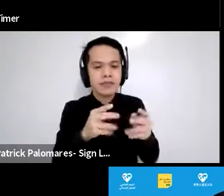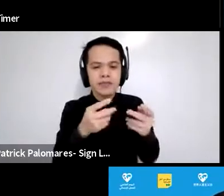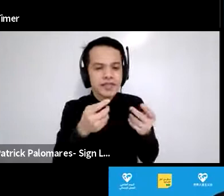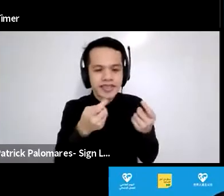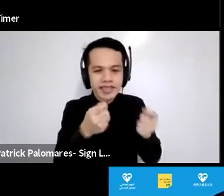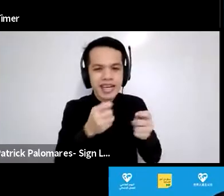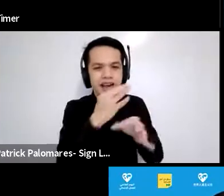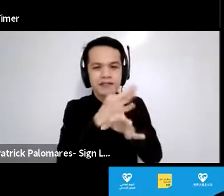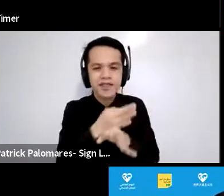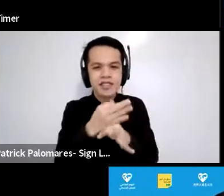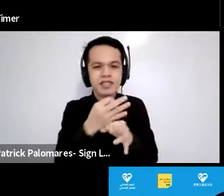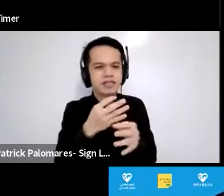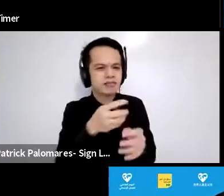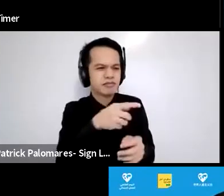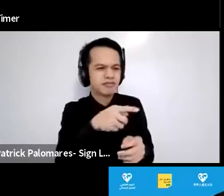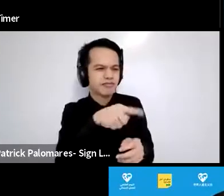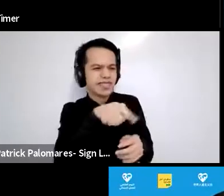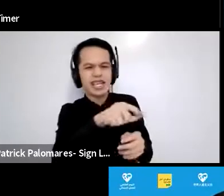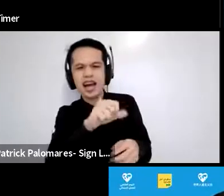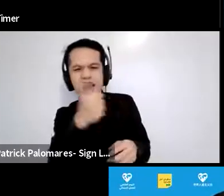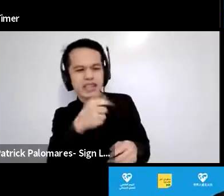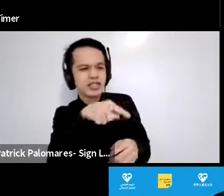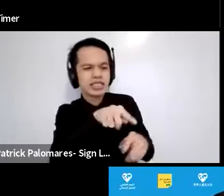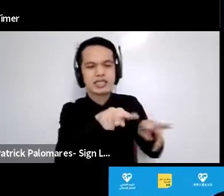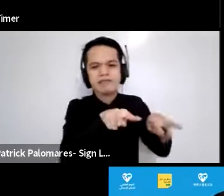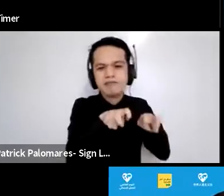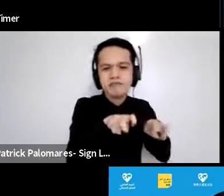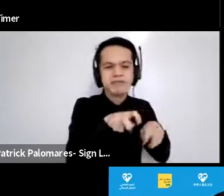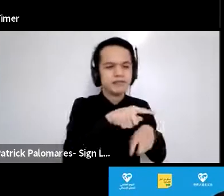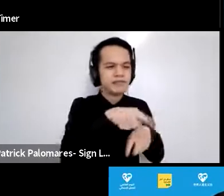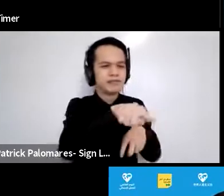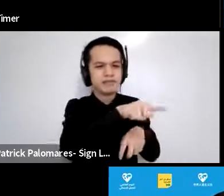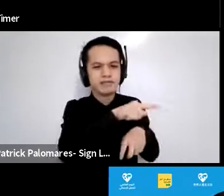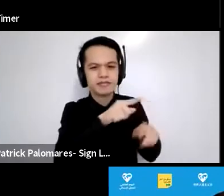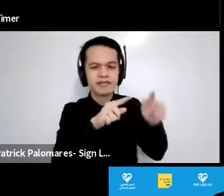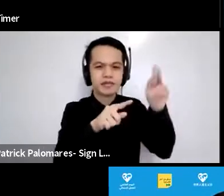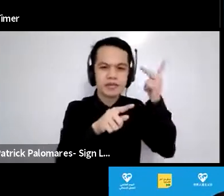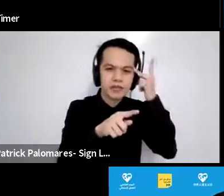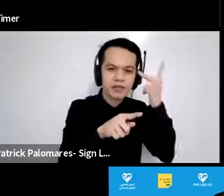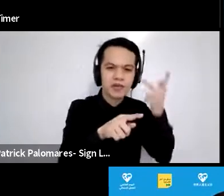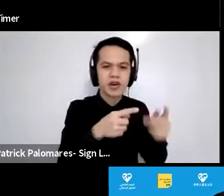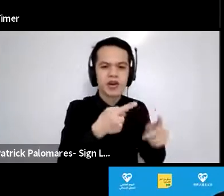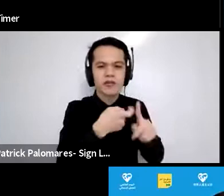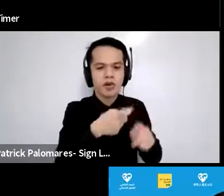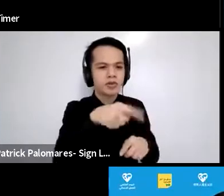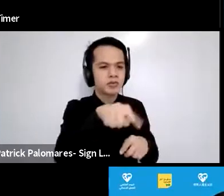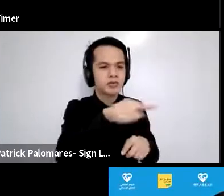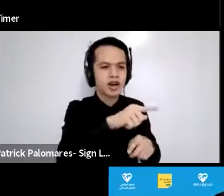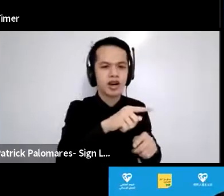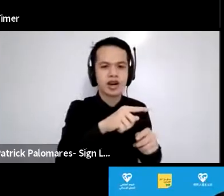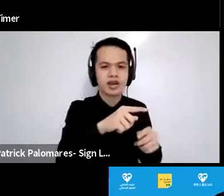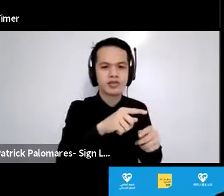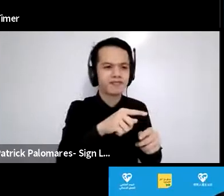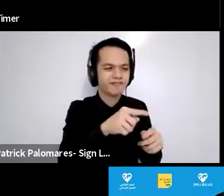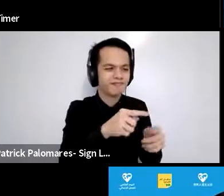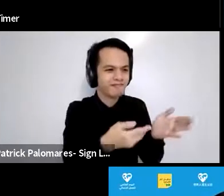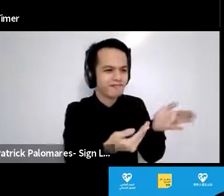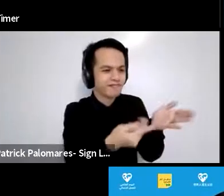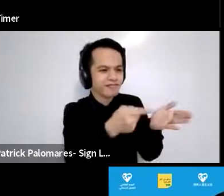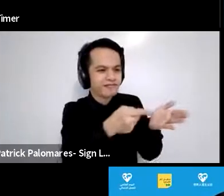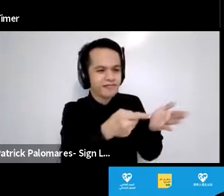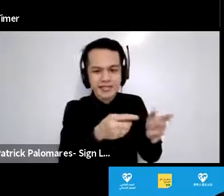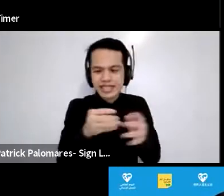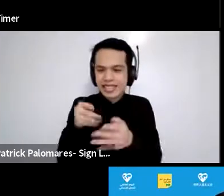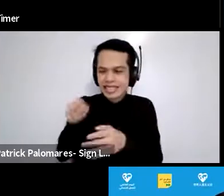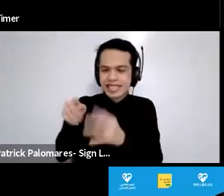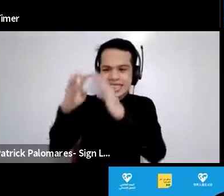on greed and the lack of political will to go against the foreign multinational companies that are exploiting our natural resources.